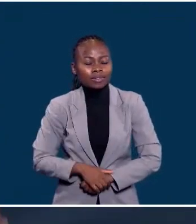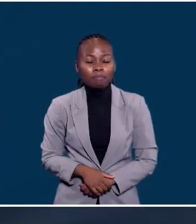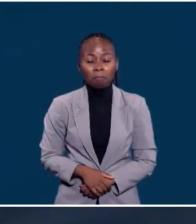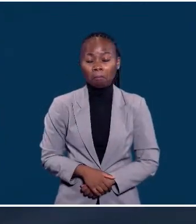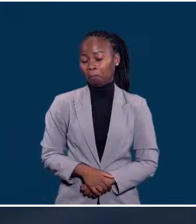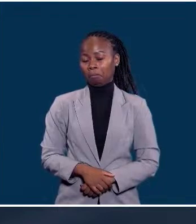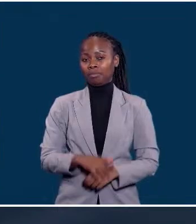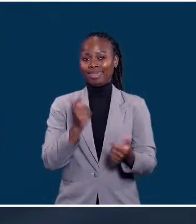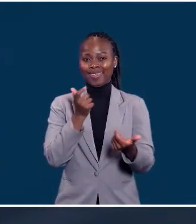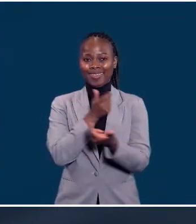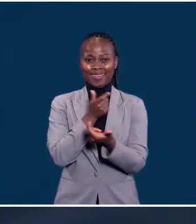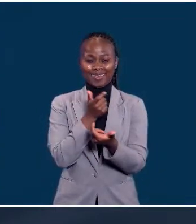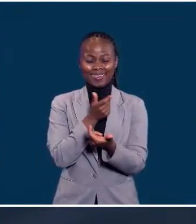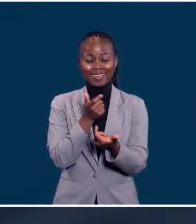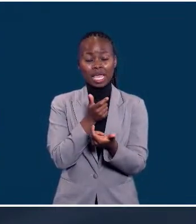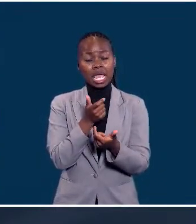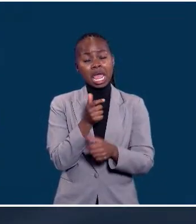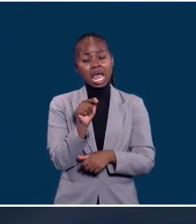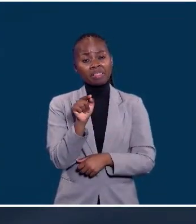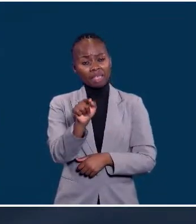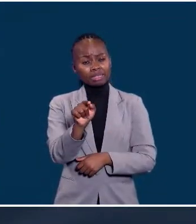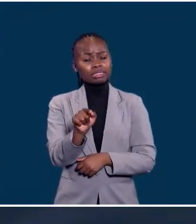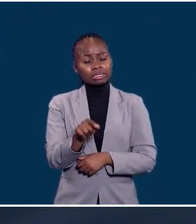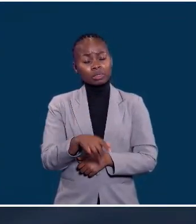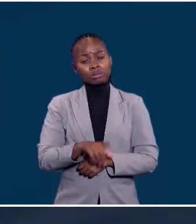That is also quite something, because